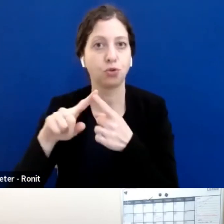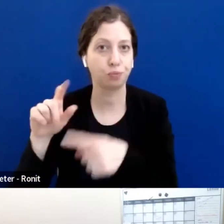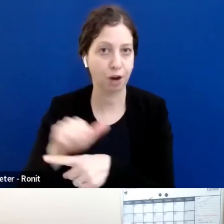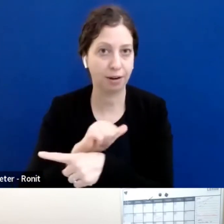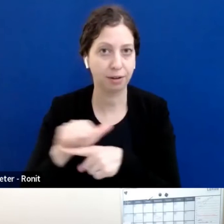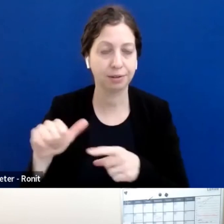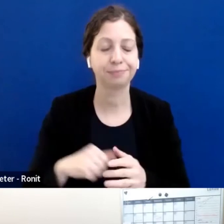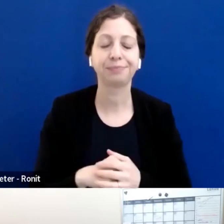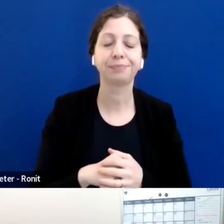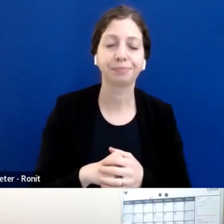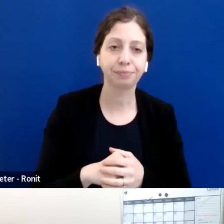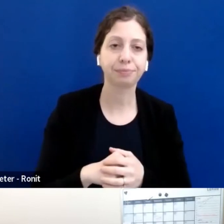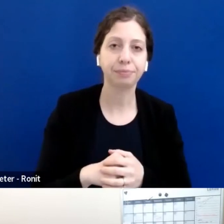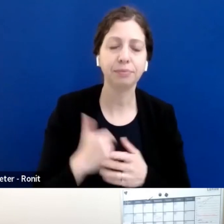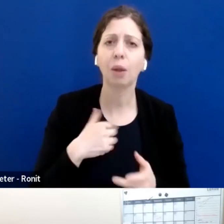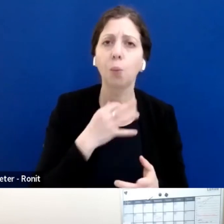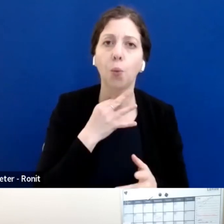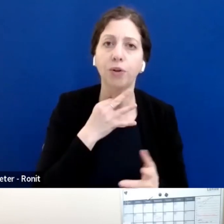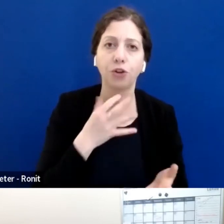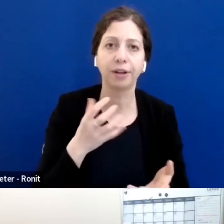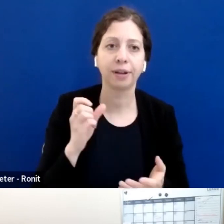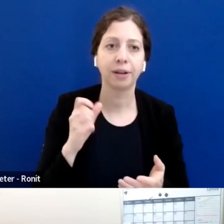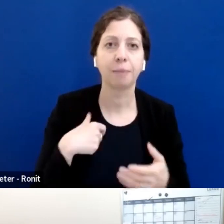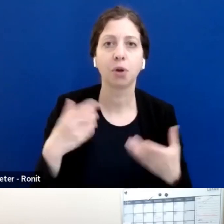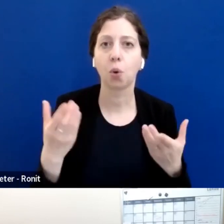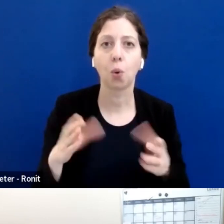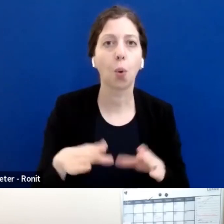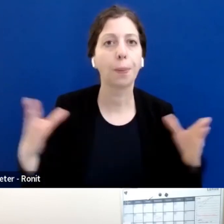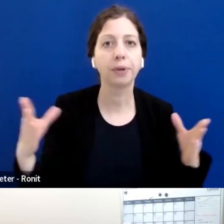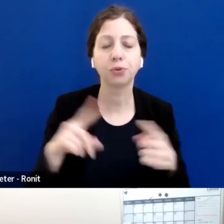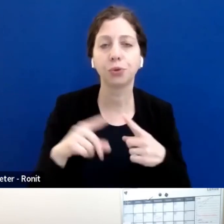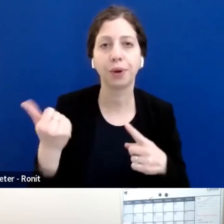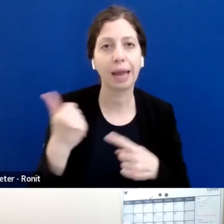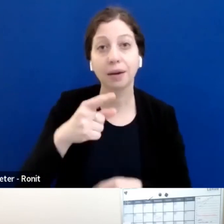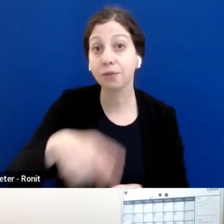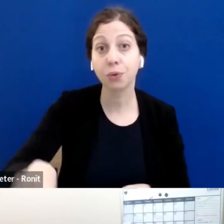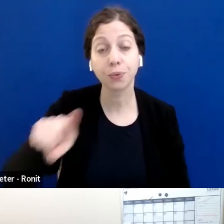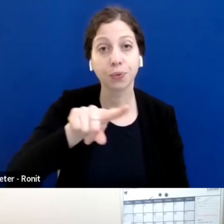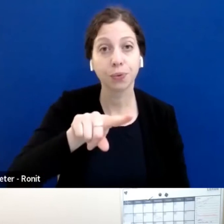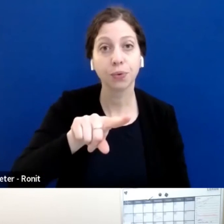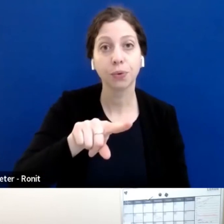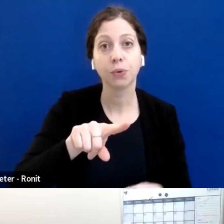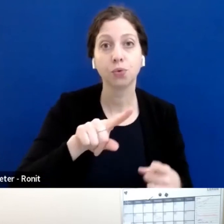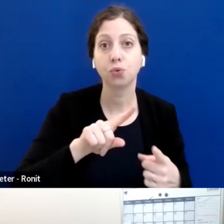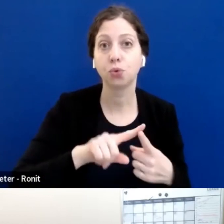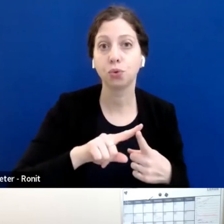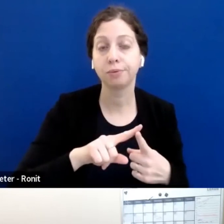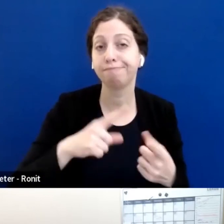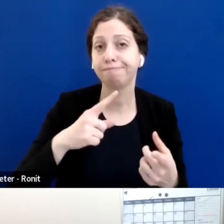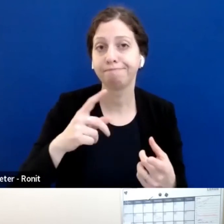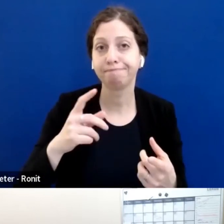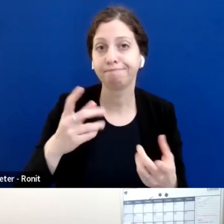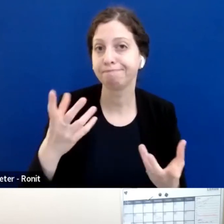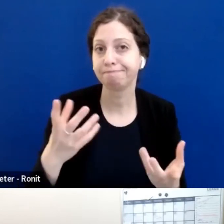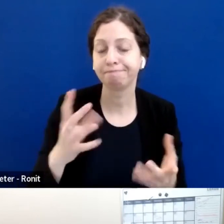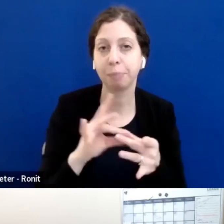so I'm wondering if I'm going to open it up to any of you to speak to any